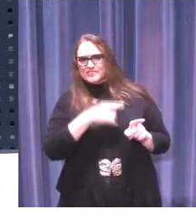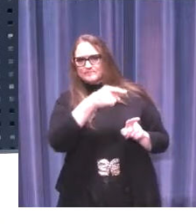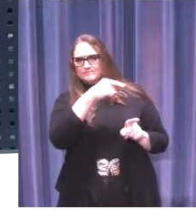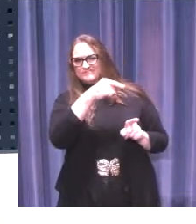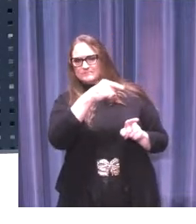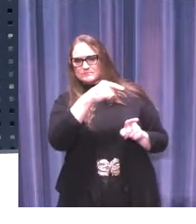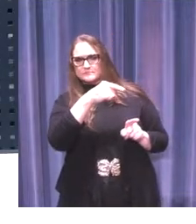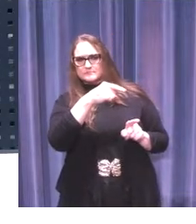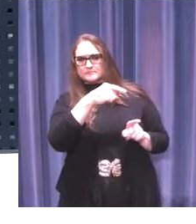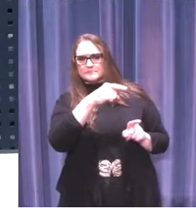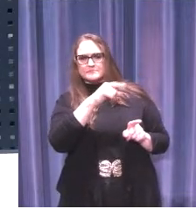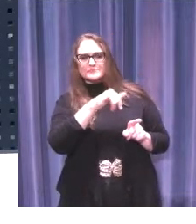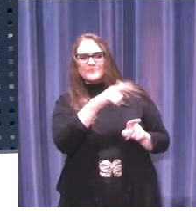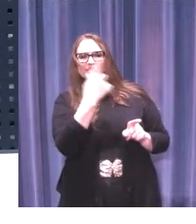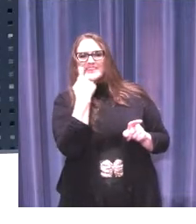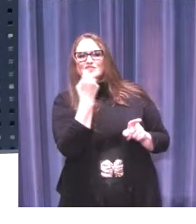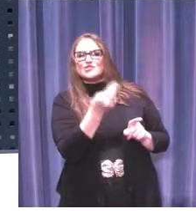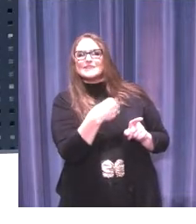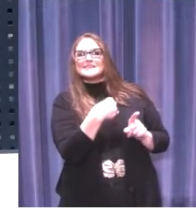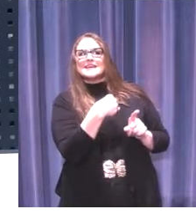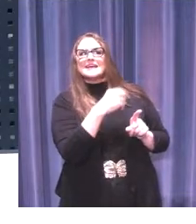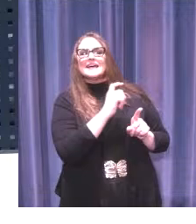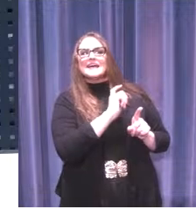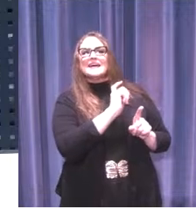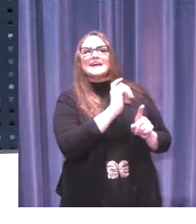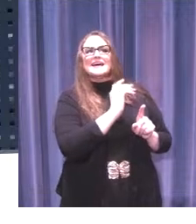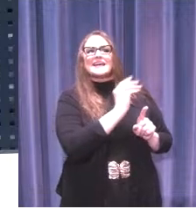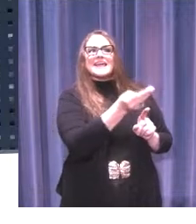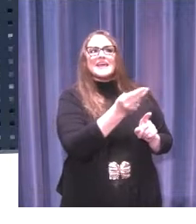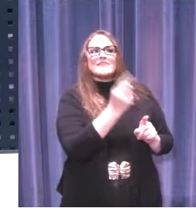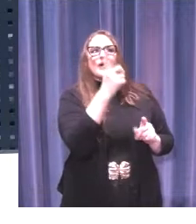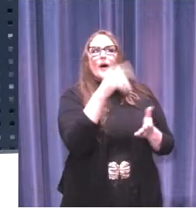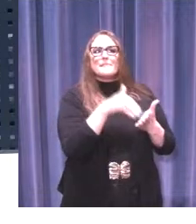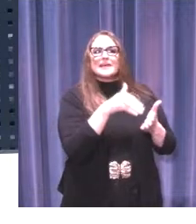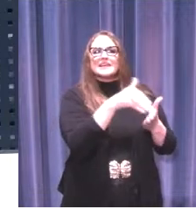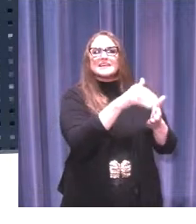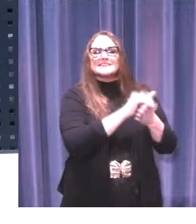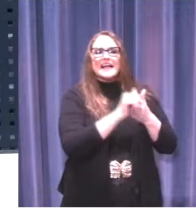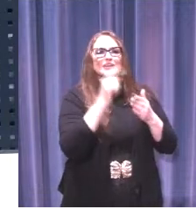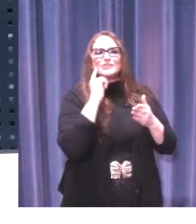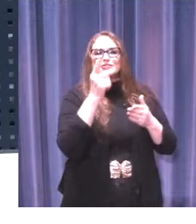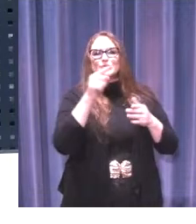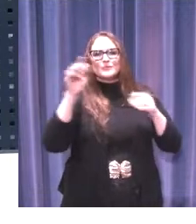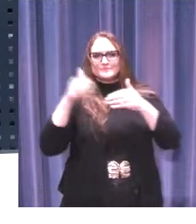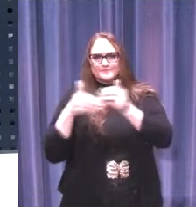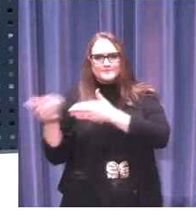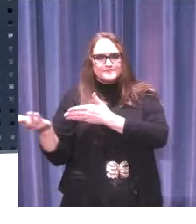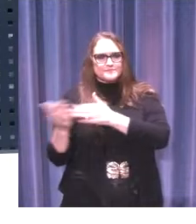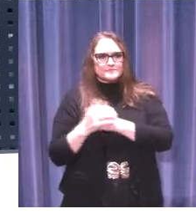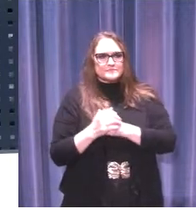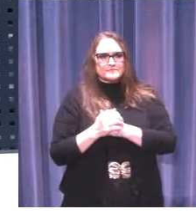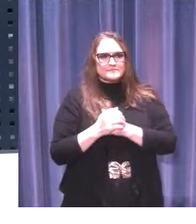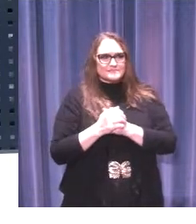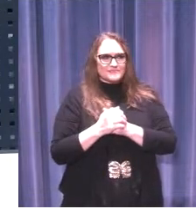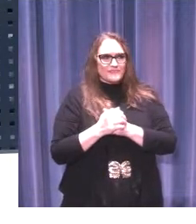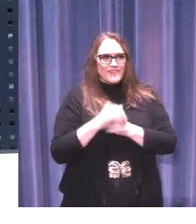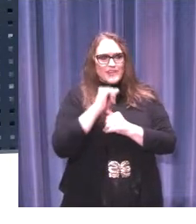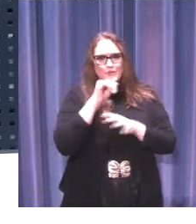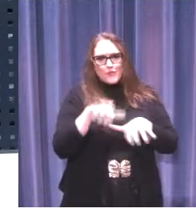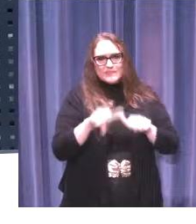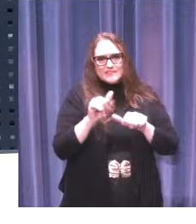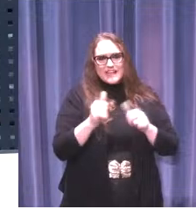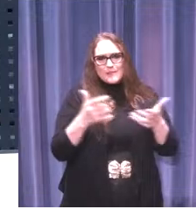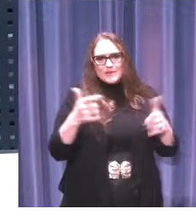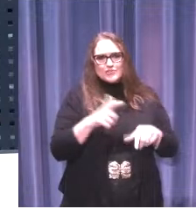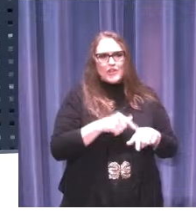there? They just gave $1 million to this and that. And it wouldn't take much longer, and